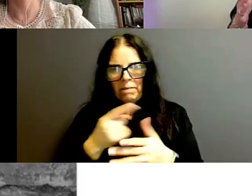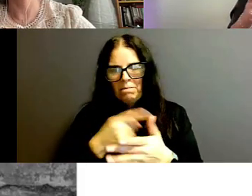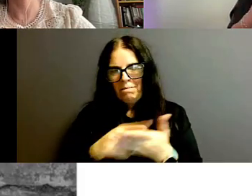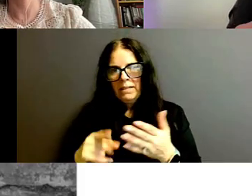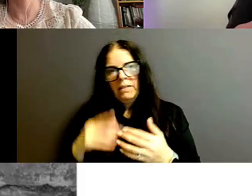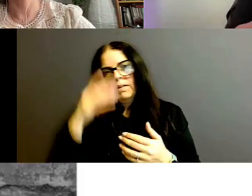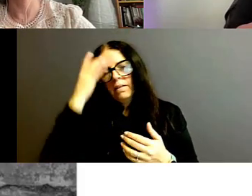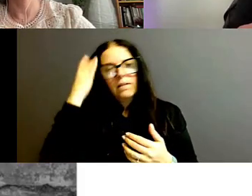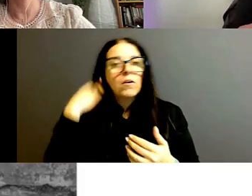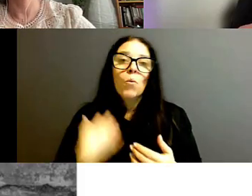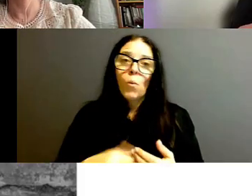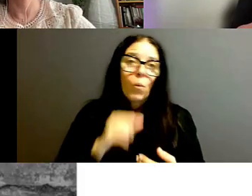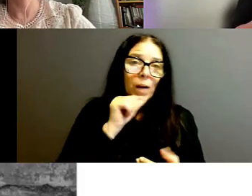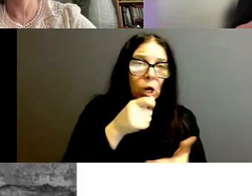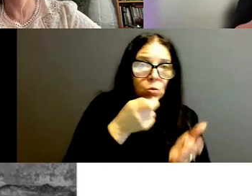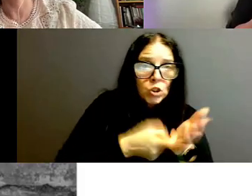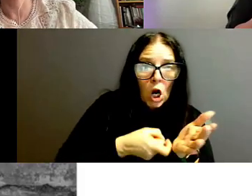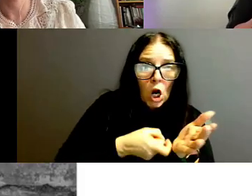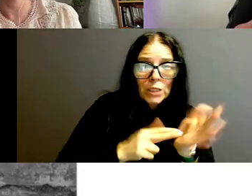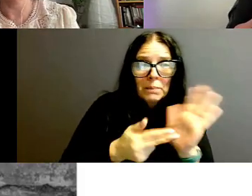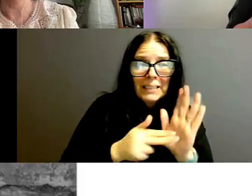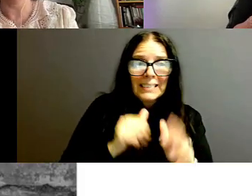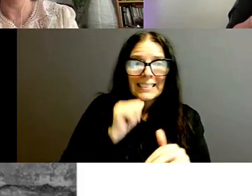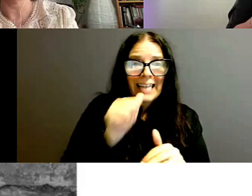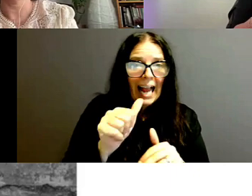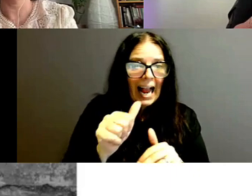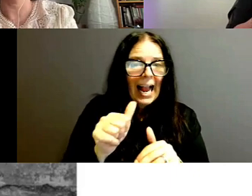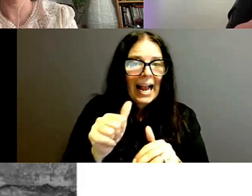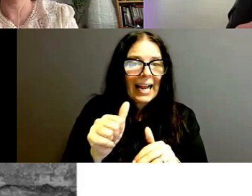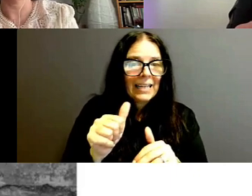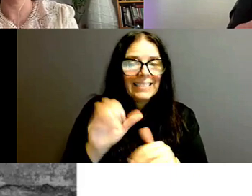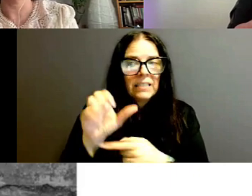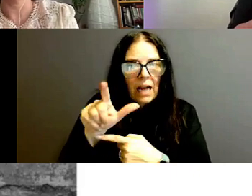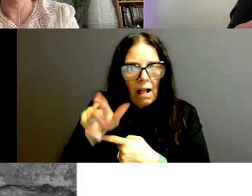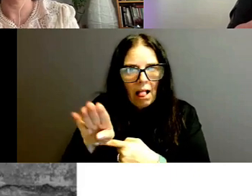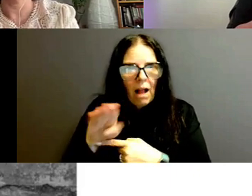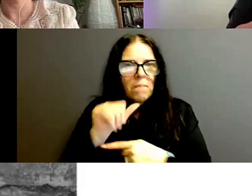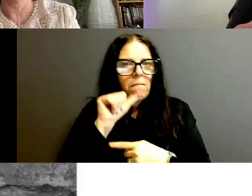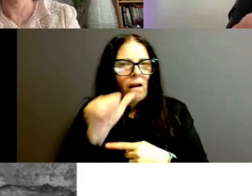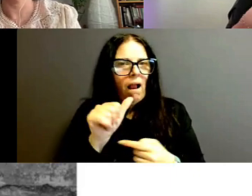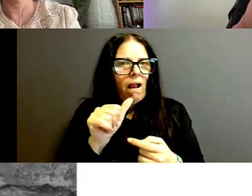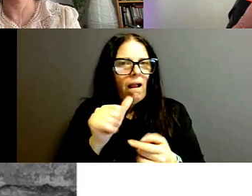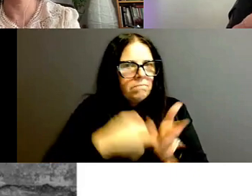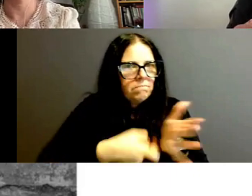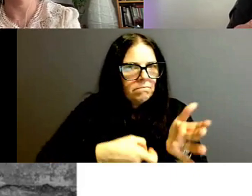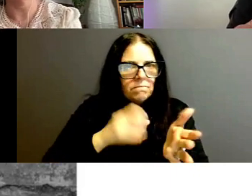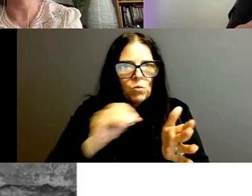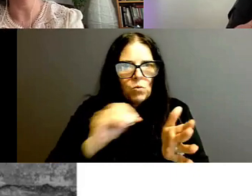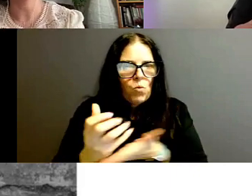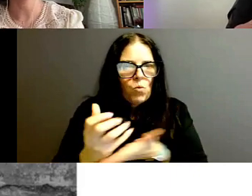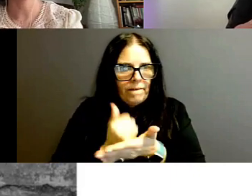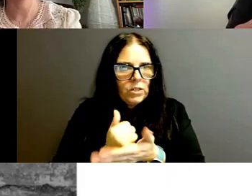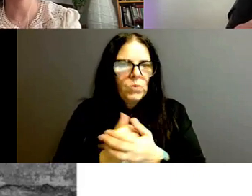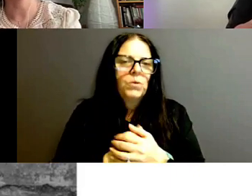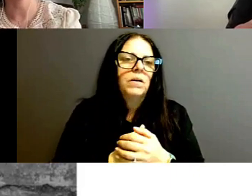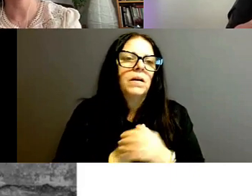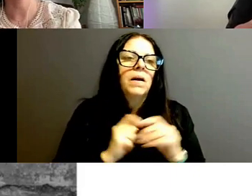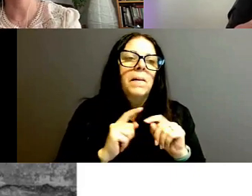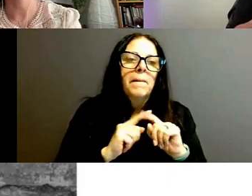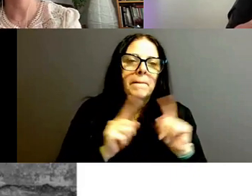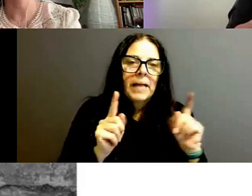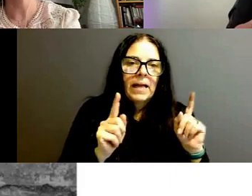don't charge, so it's not a business that it's a club. It doesn't bring in any income,